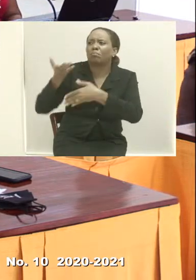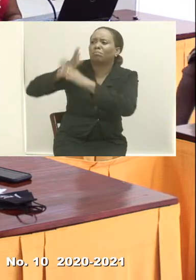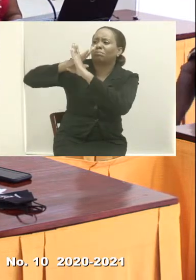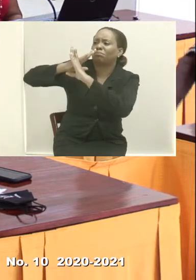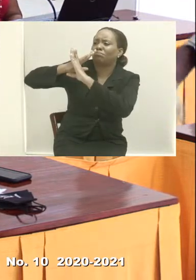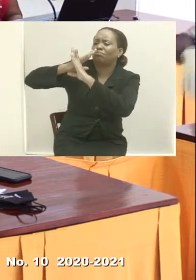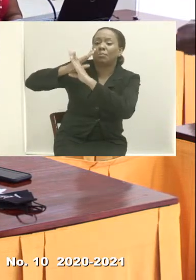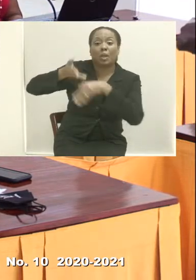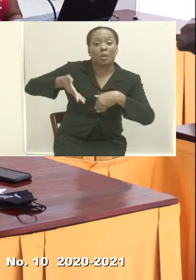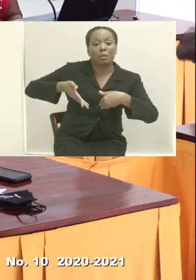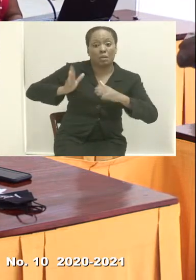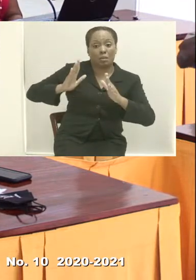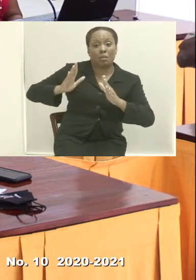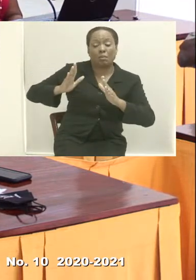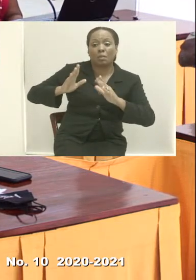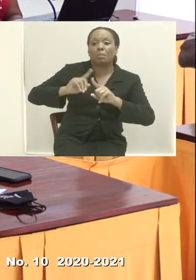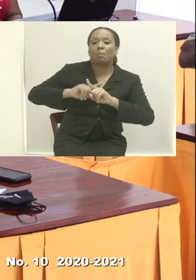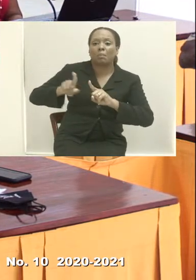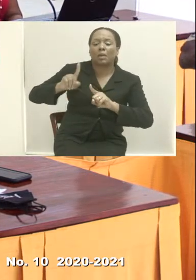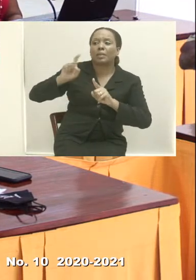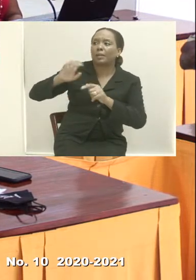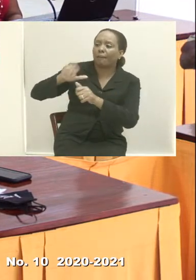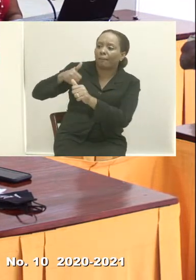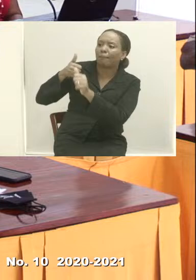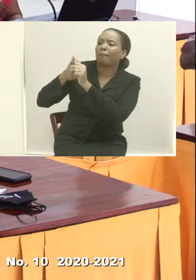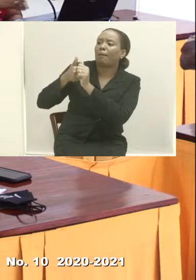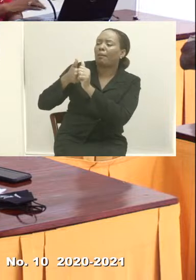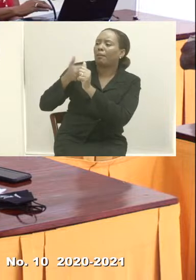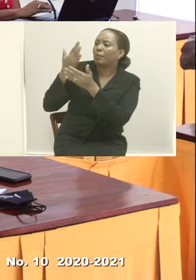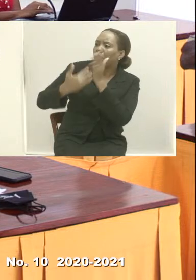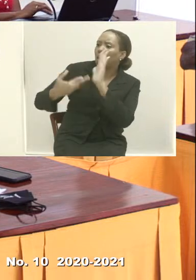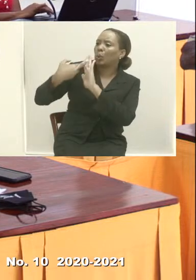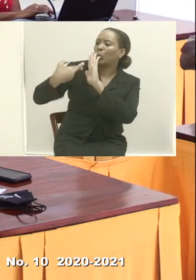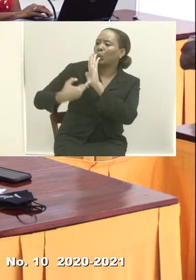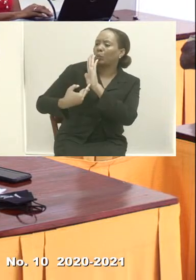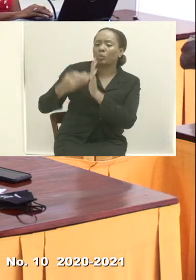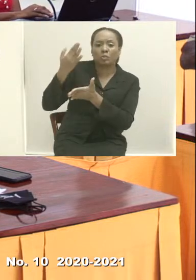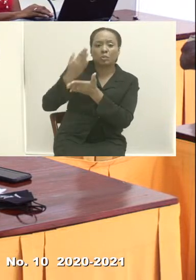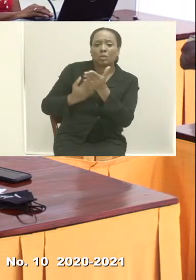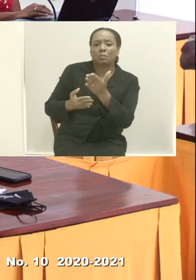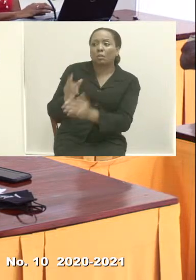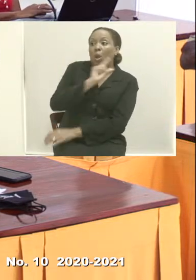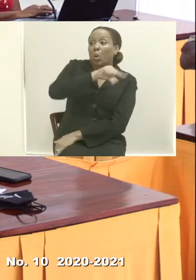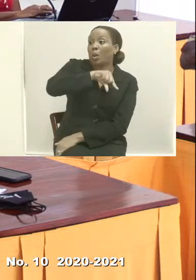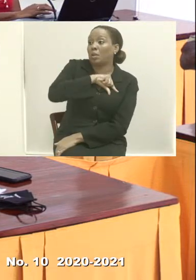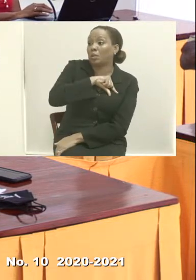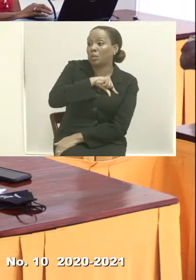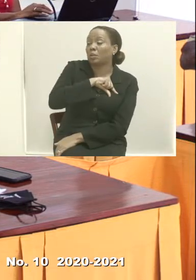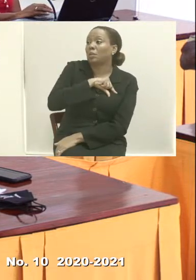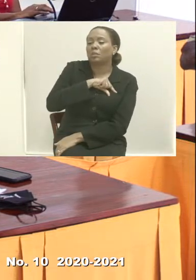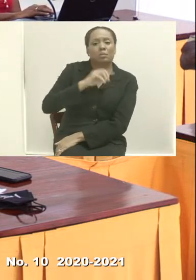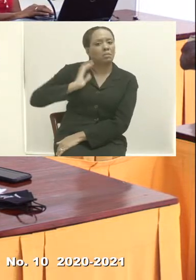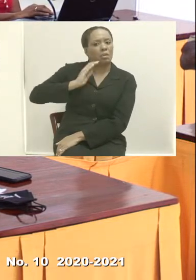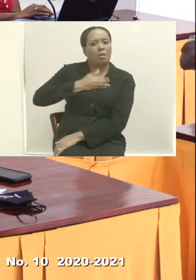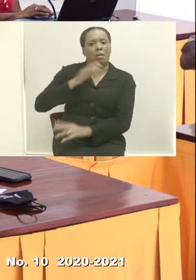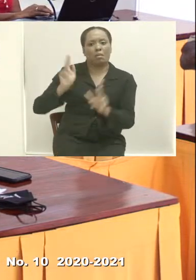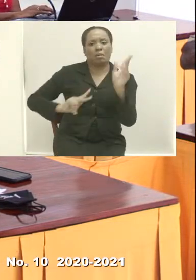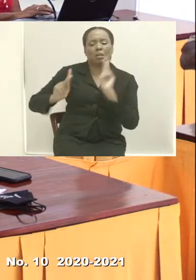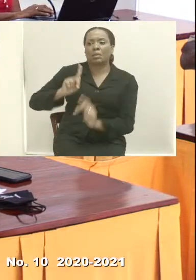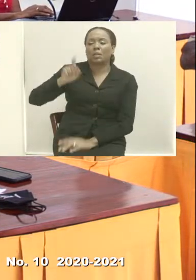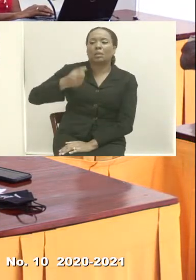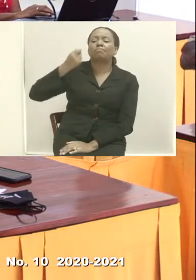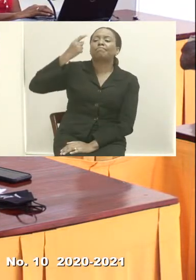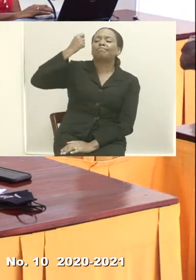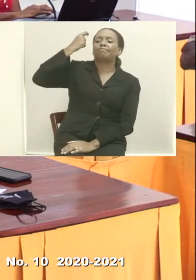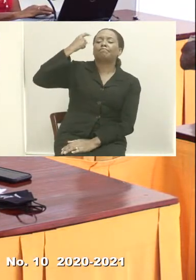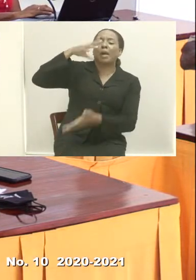to do it in accordance with a certain standard and certain quality. And we have to make sure that our people are cognizant, top of